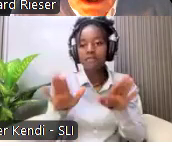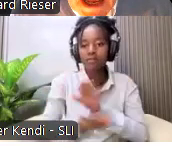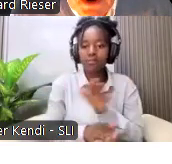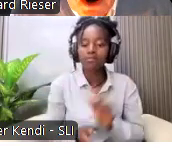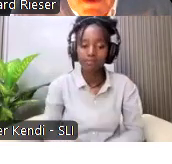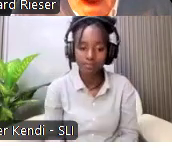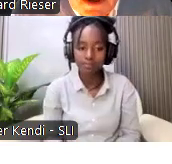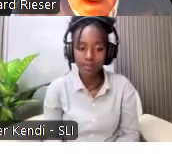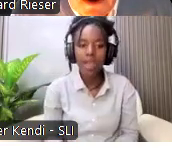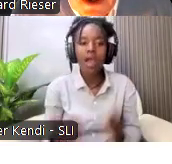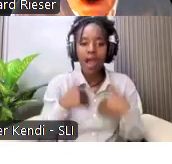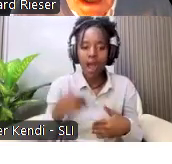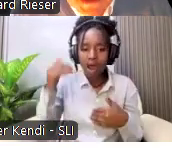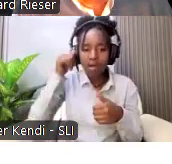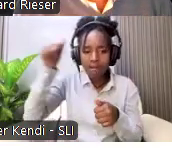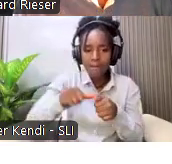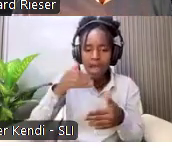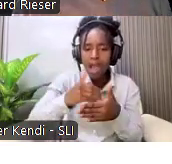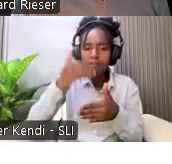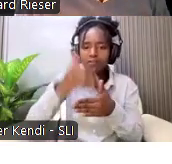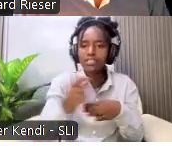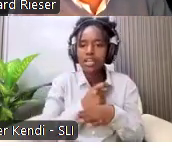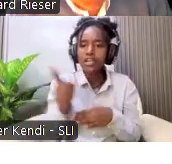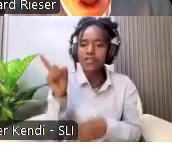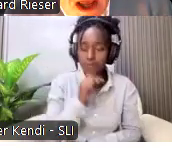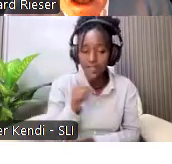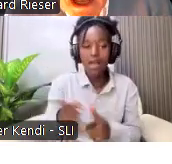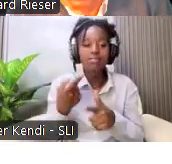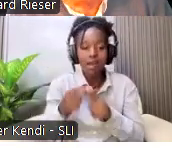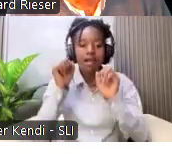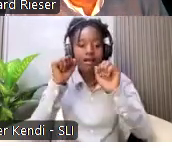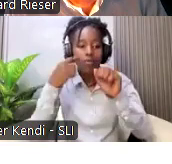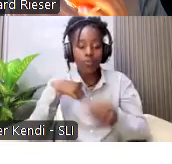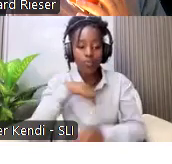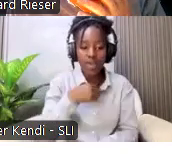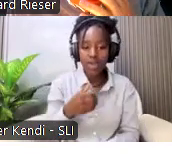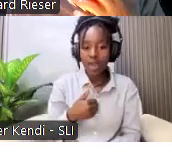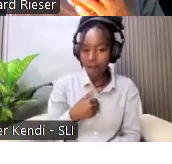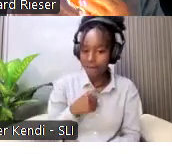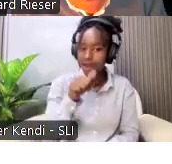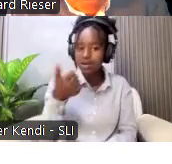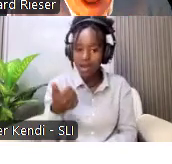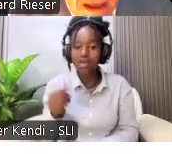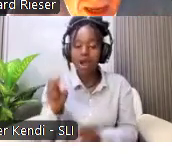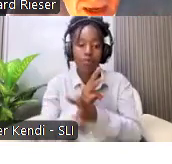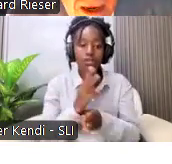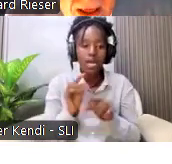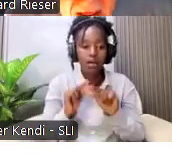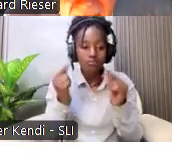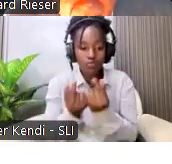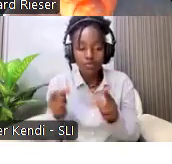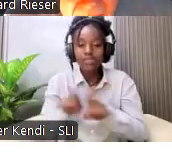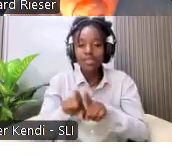up a WhatsApp group of those who've been on the training. That's expanded. And so at our executive meeting in face-to-face